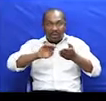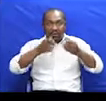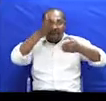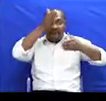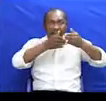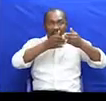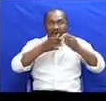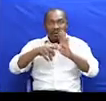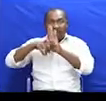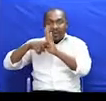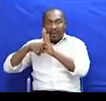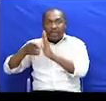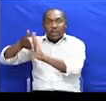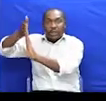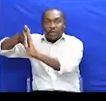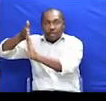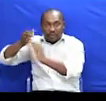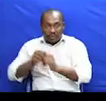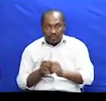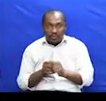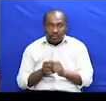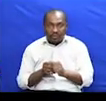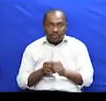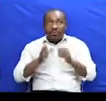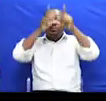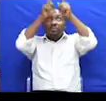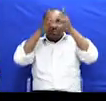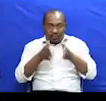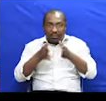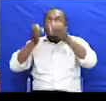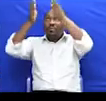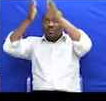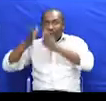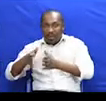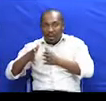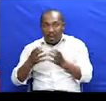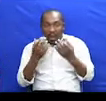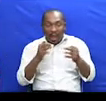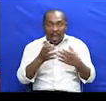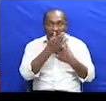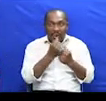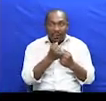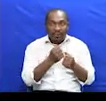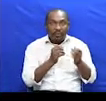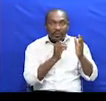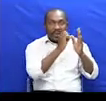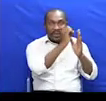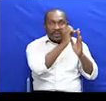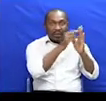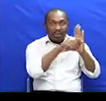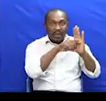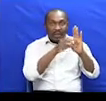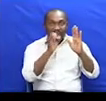initial. You must subtract final minus initial. Therefore, how do we get? This is 0 minus 0, it